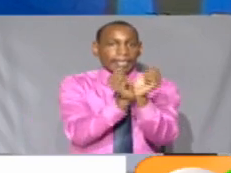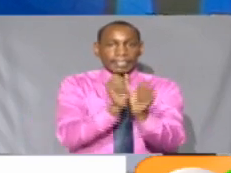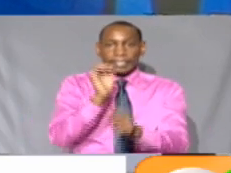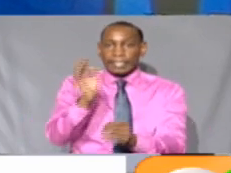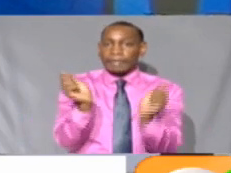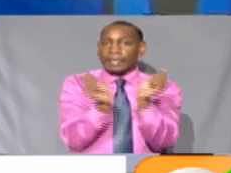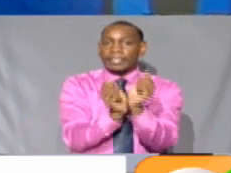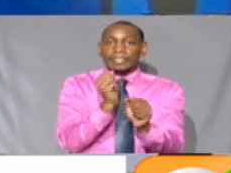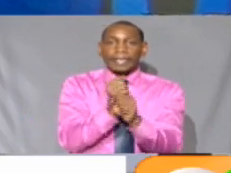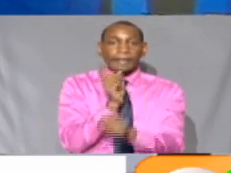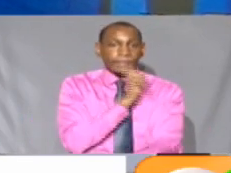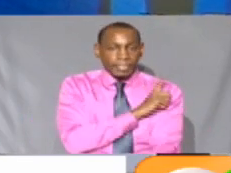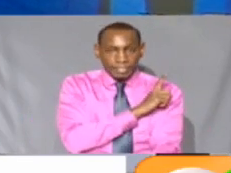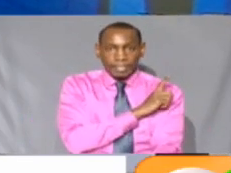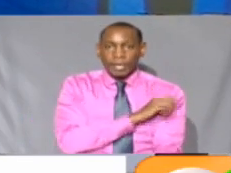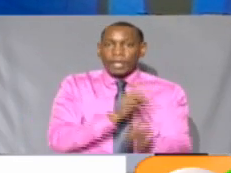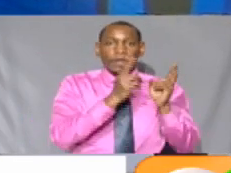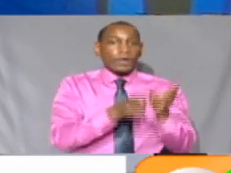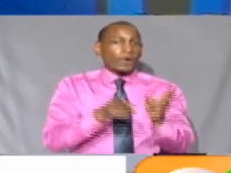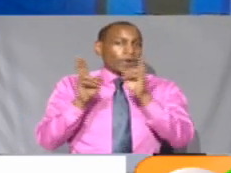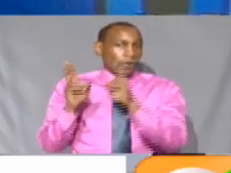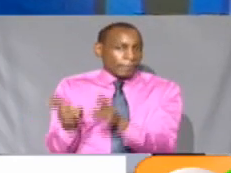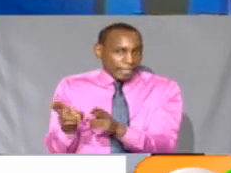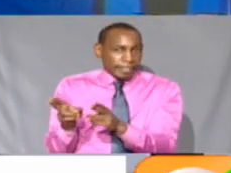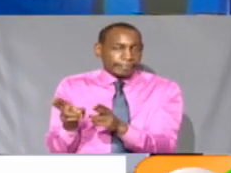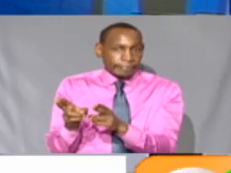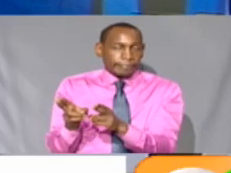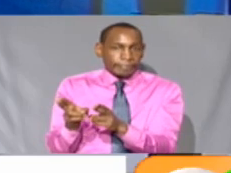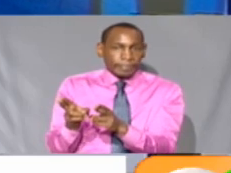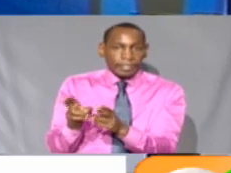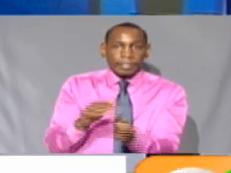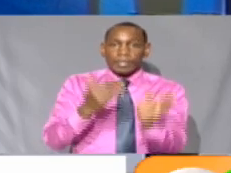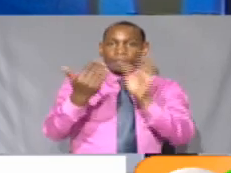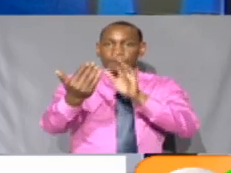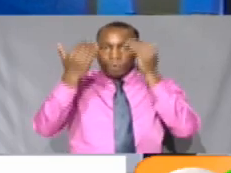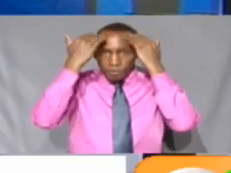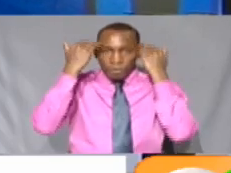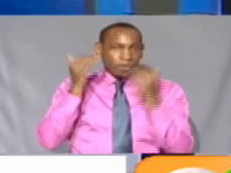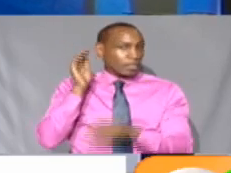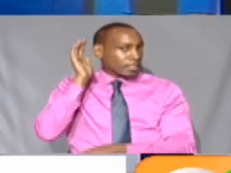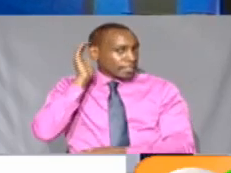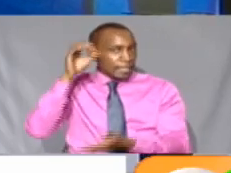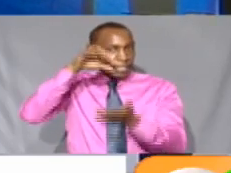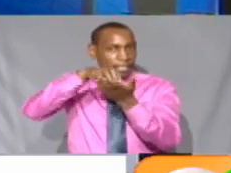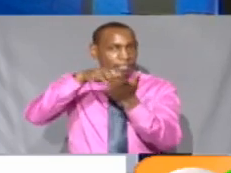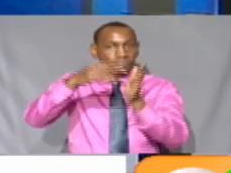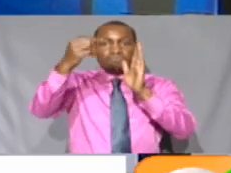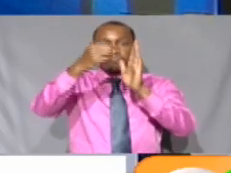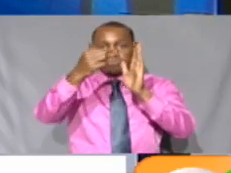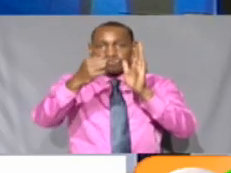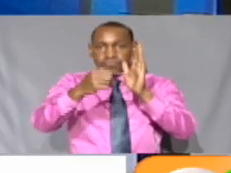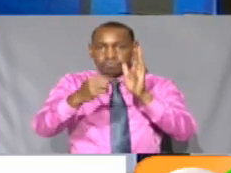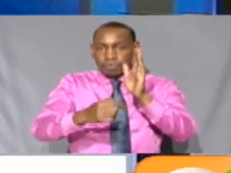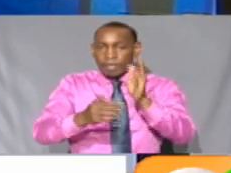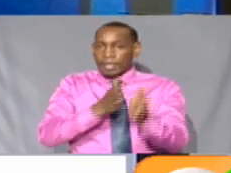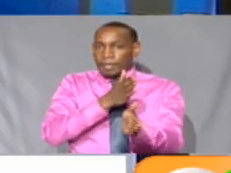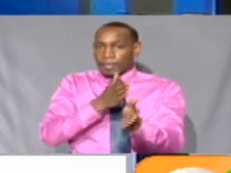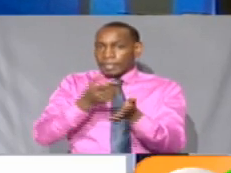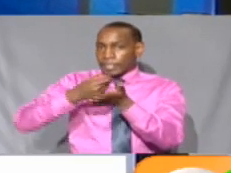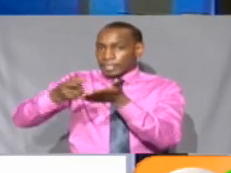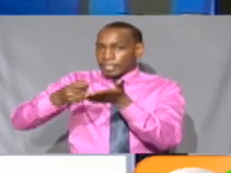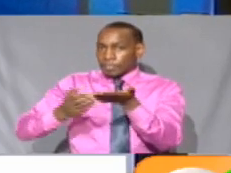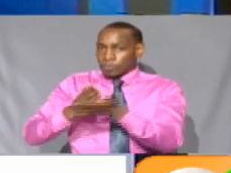the arrest has already happened, usually they will be presented in court to hear the charges that have been framed by